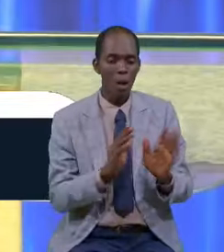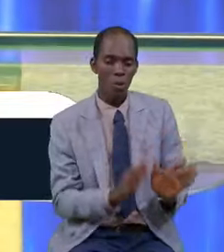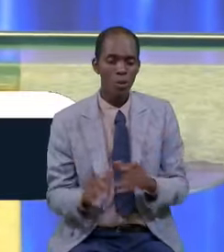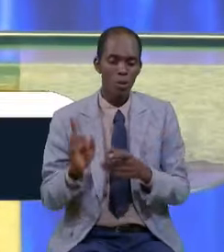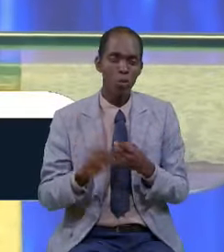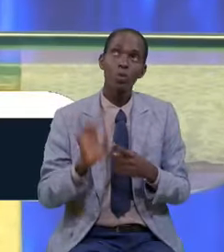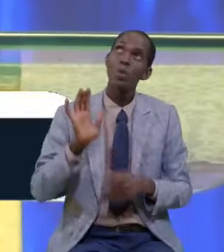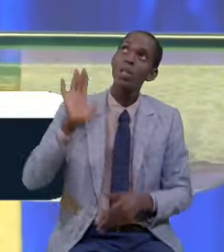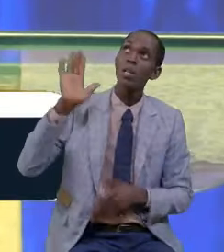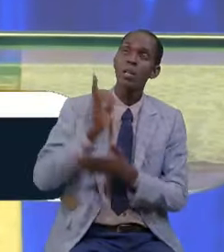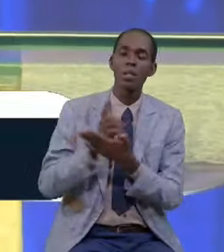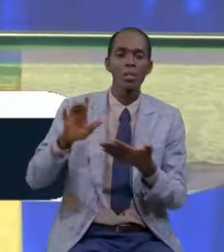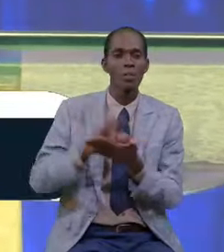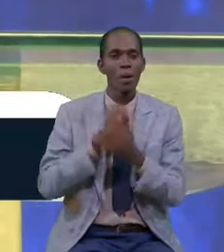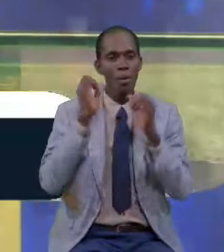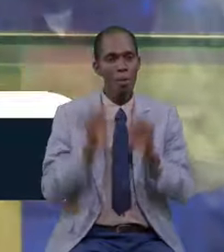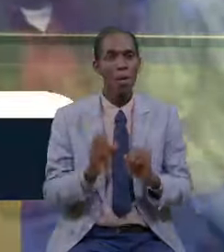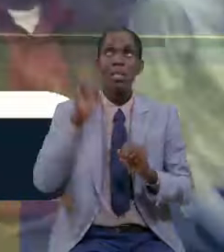has given unto us.